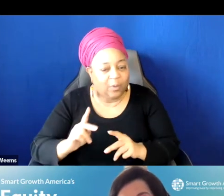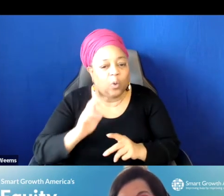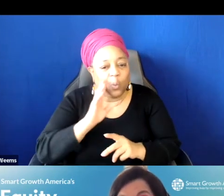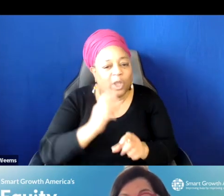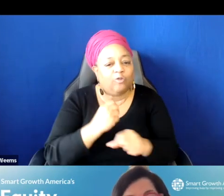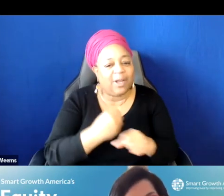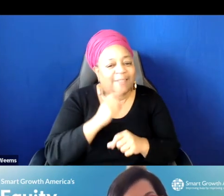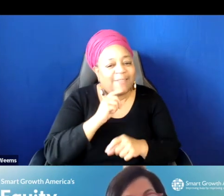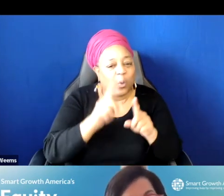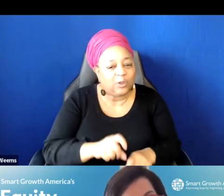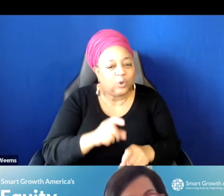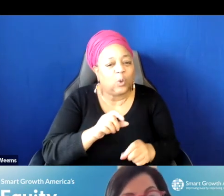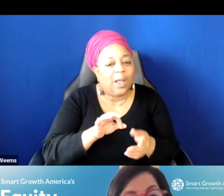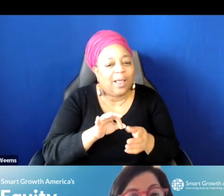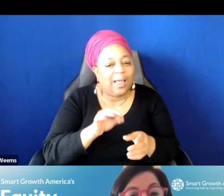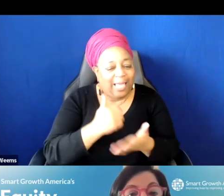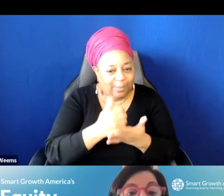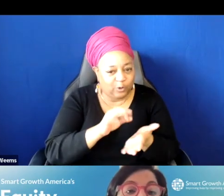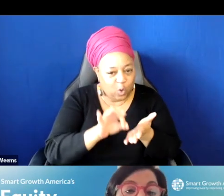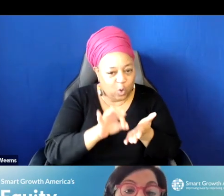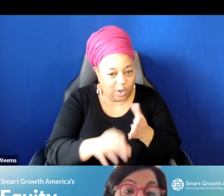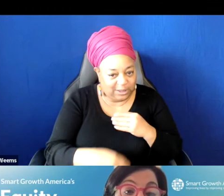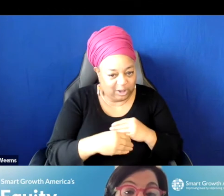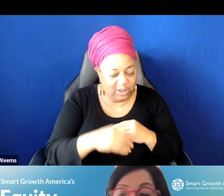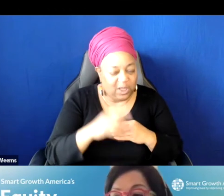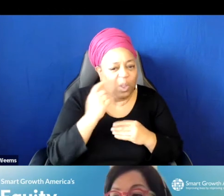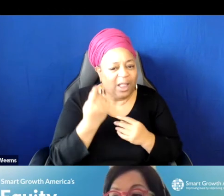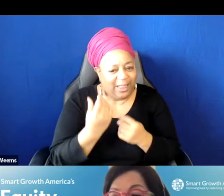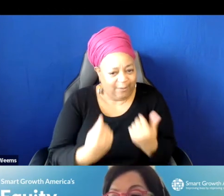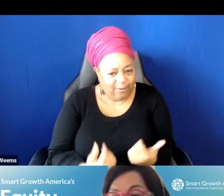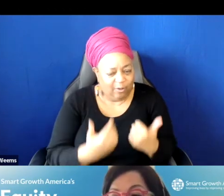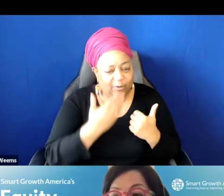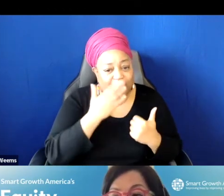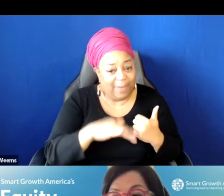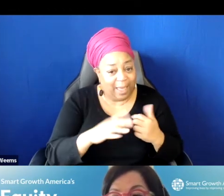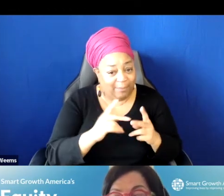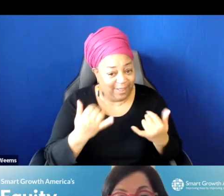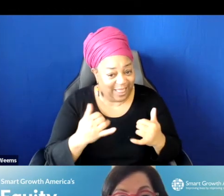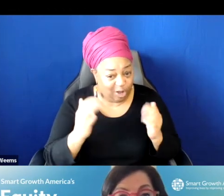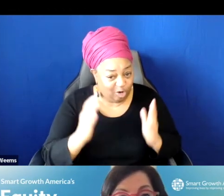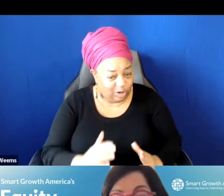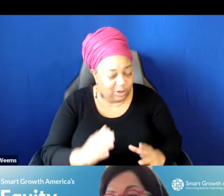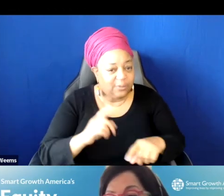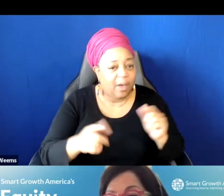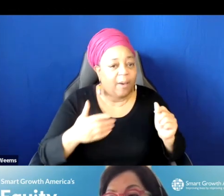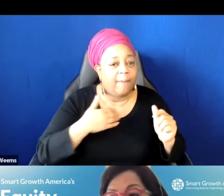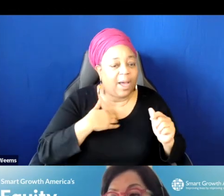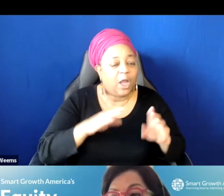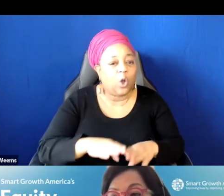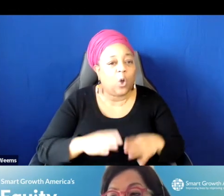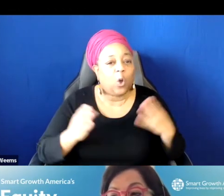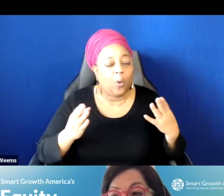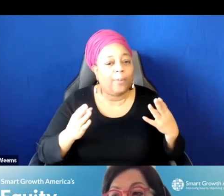additionally that, not only will weed out some of the bad players, but might open up